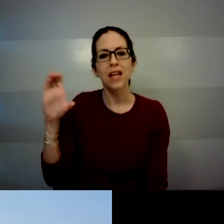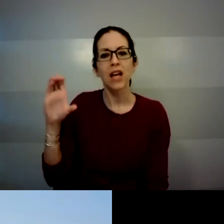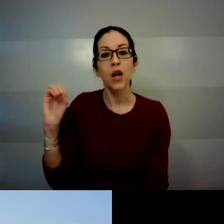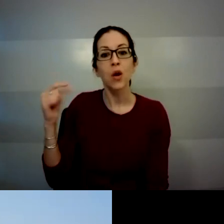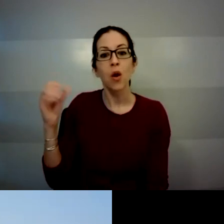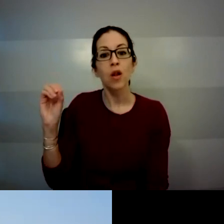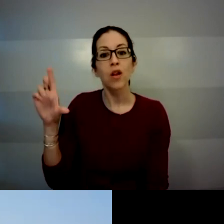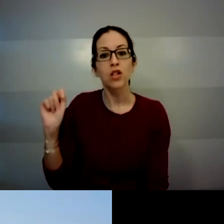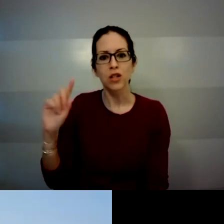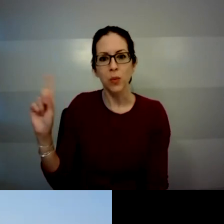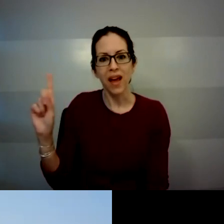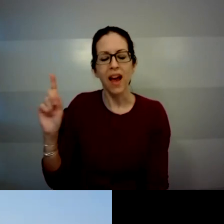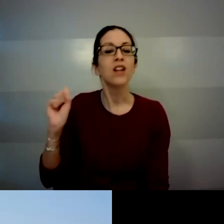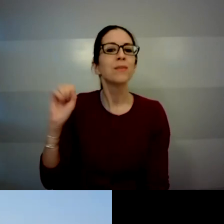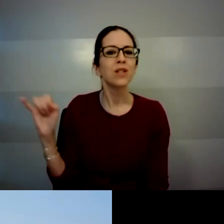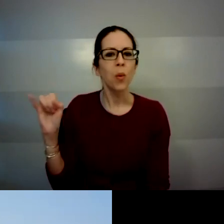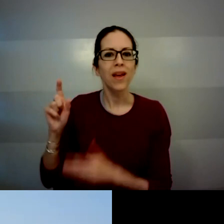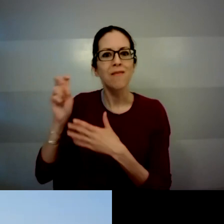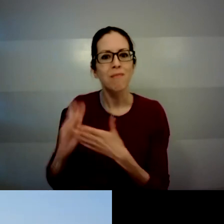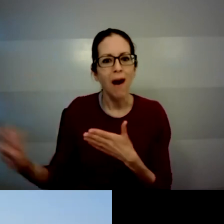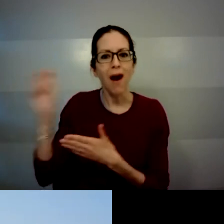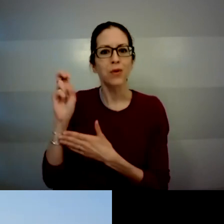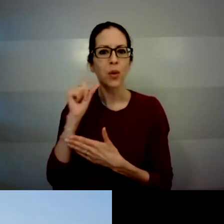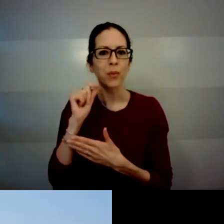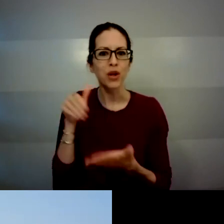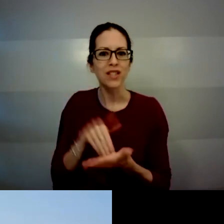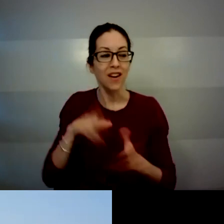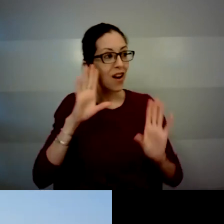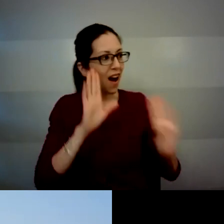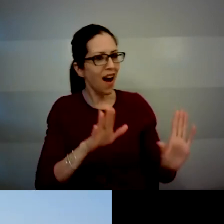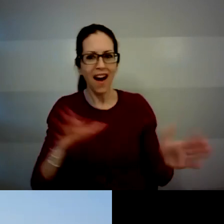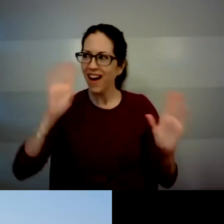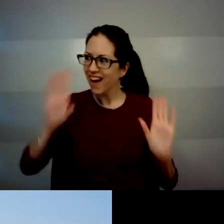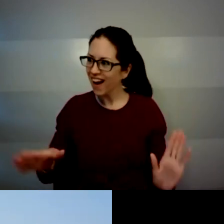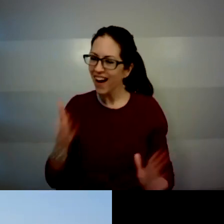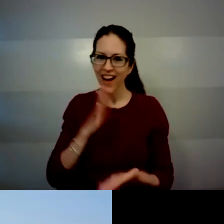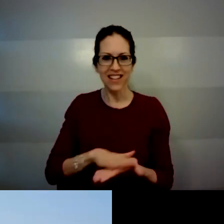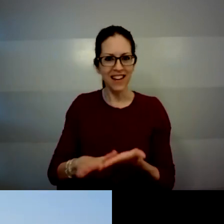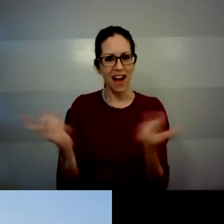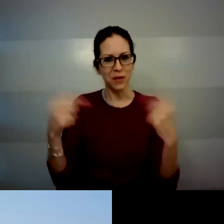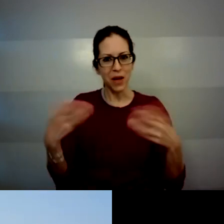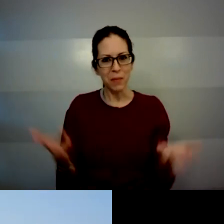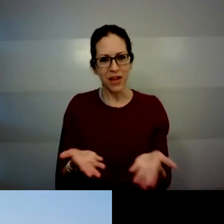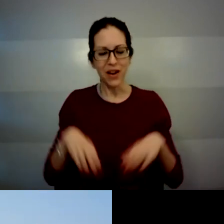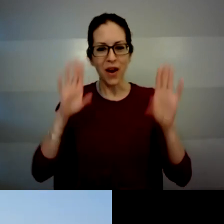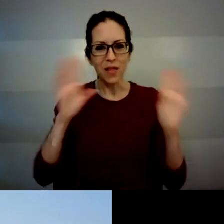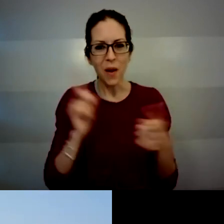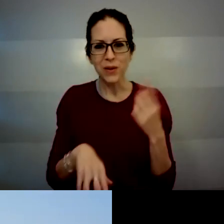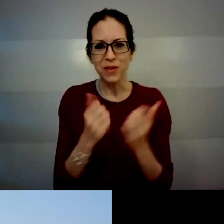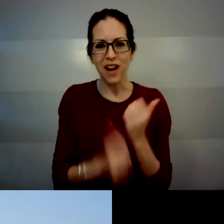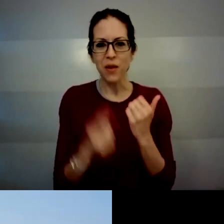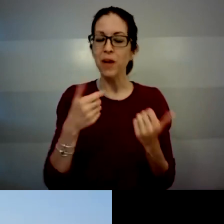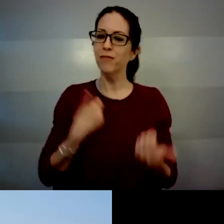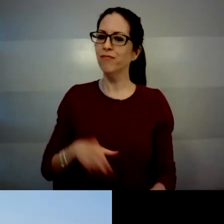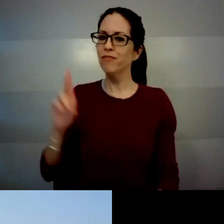and welcome. Hi, Shelley. It's so nice to be here. Hello to everybody that's joined in. I'm Ruth. I use she, her pronouns, and happy